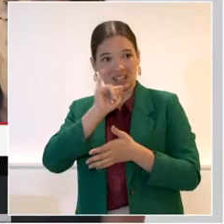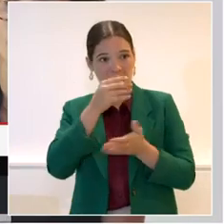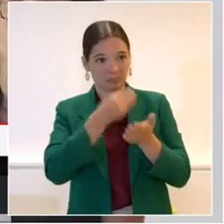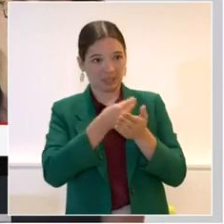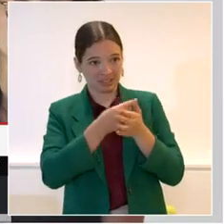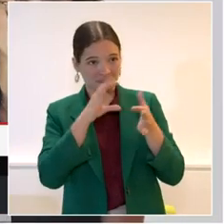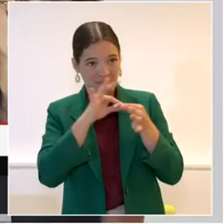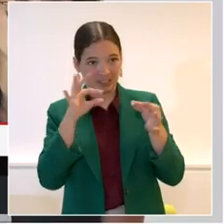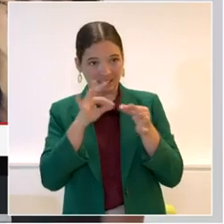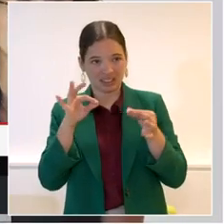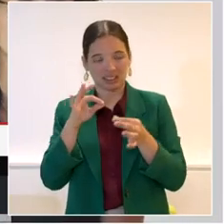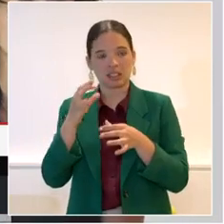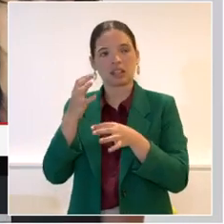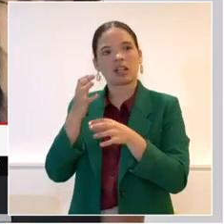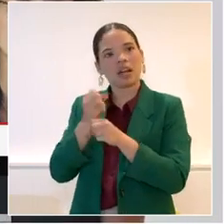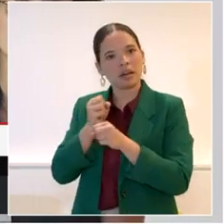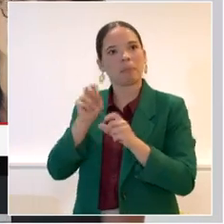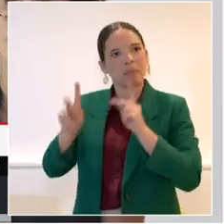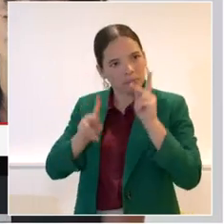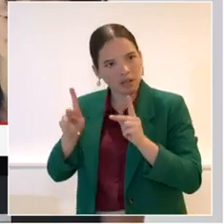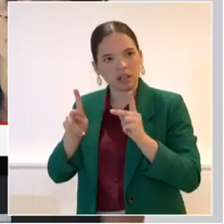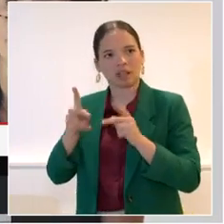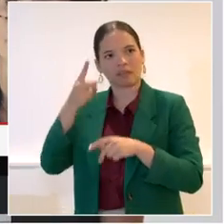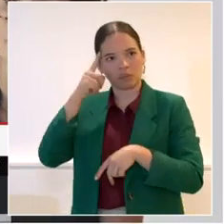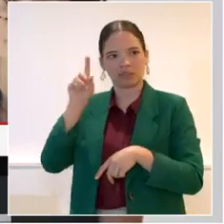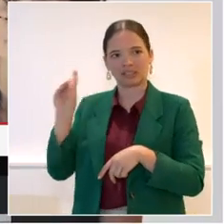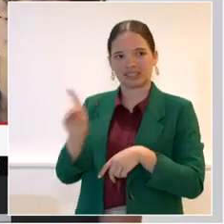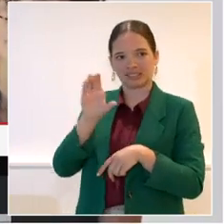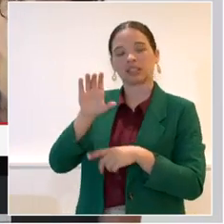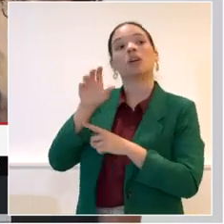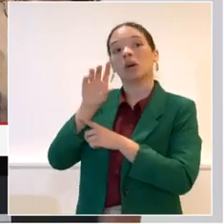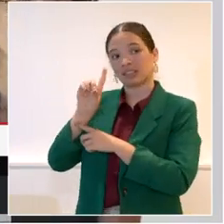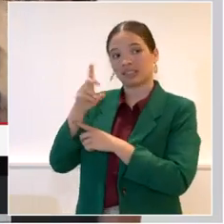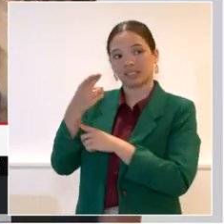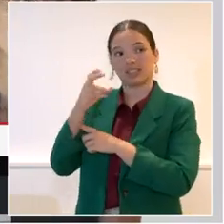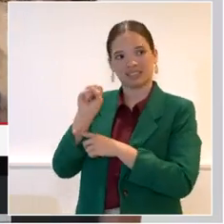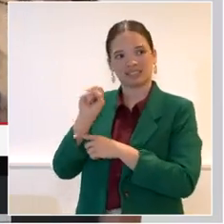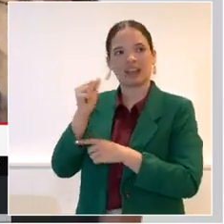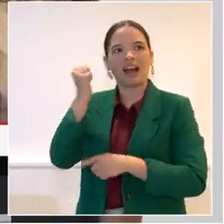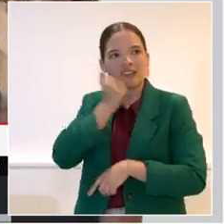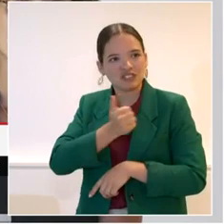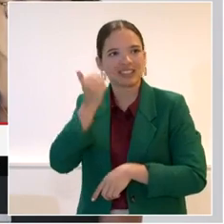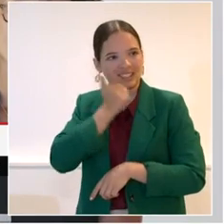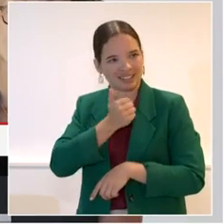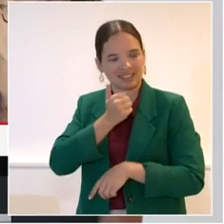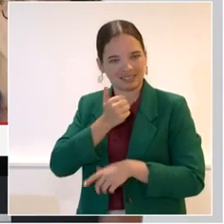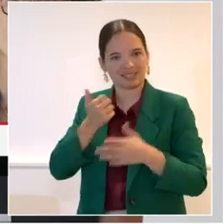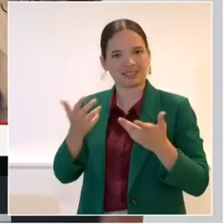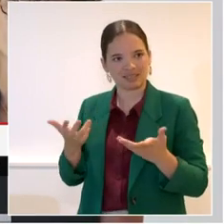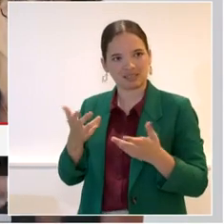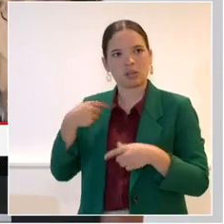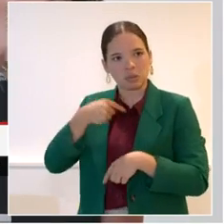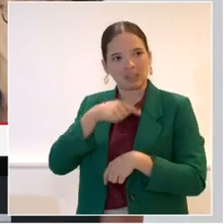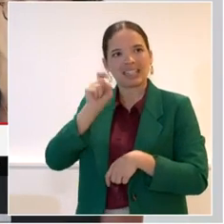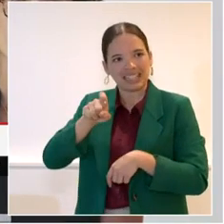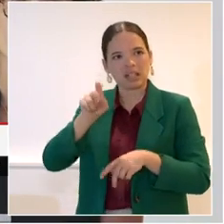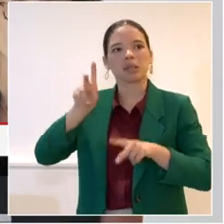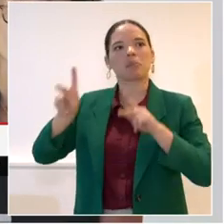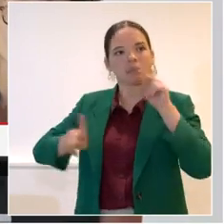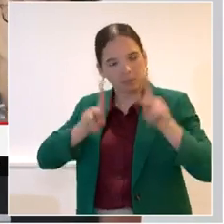people. Because people that work for DHS, this is what they do every day. So we need people